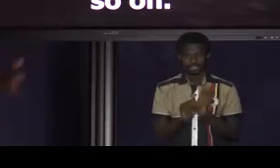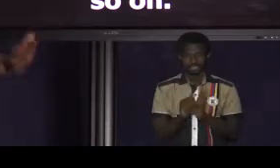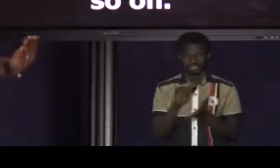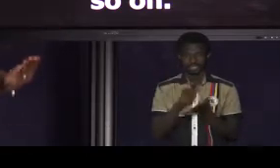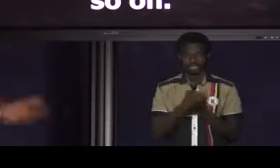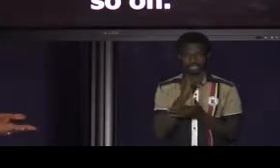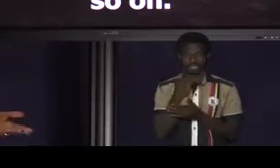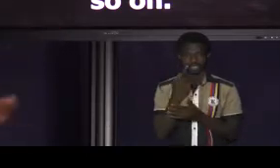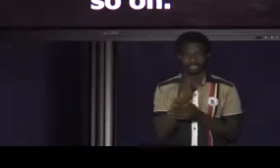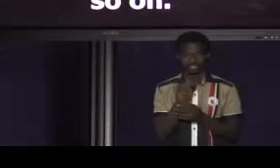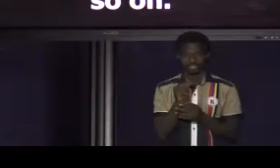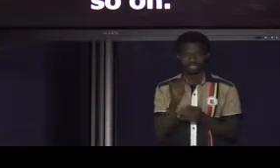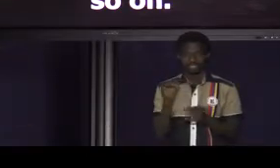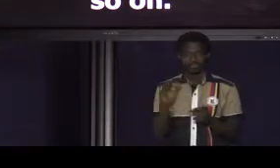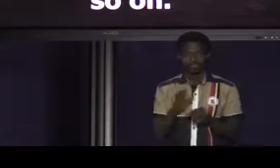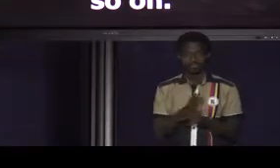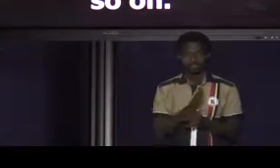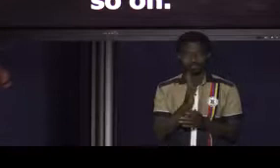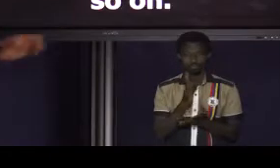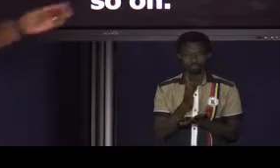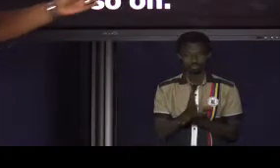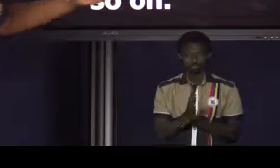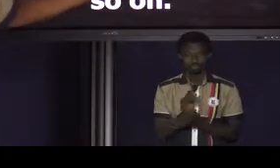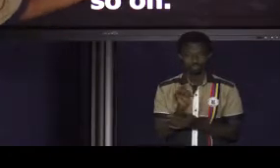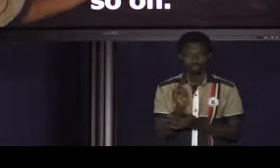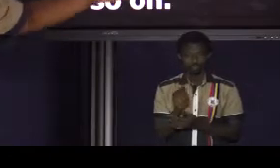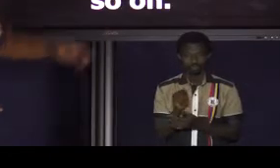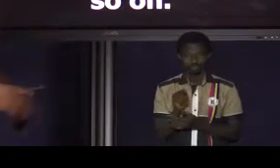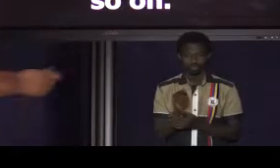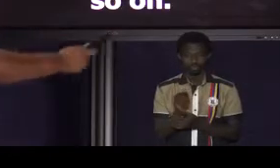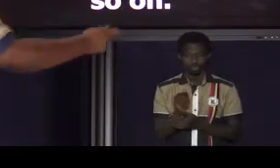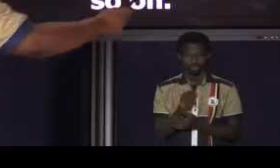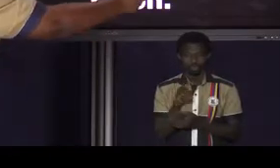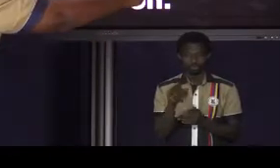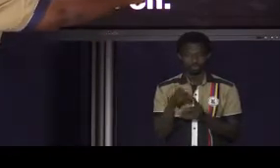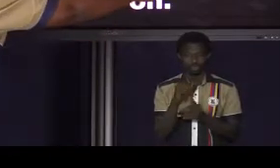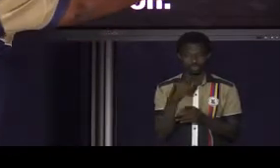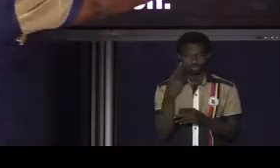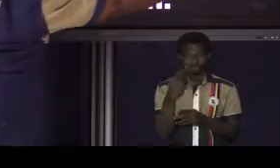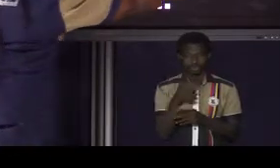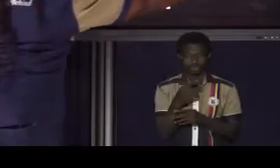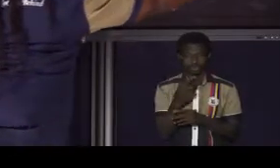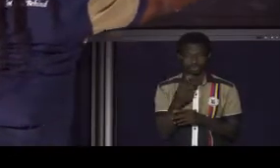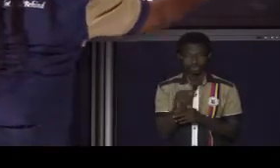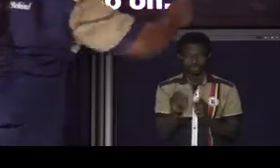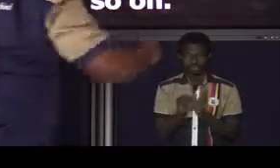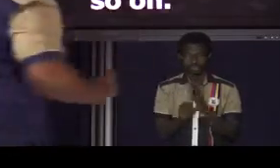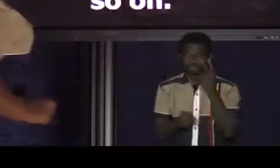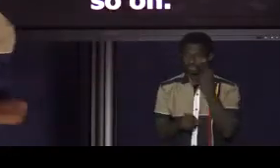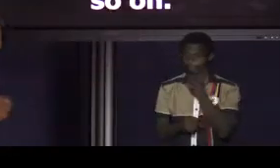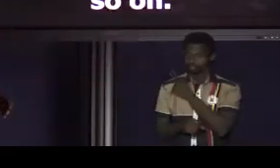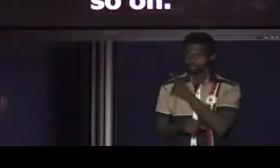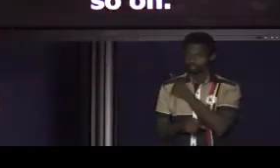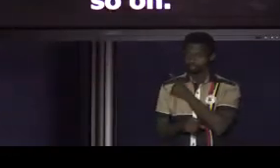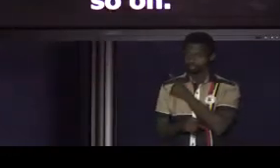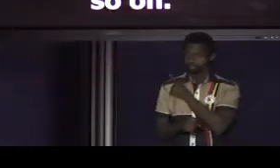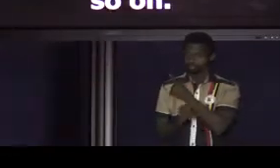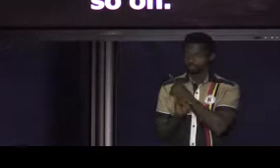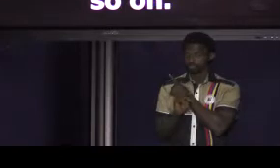that is the full stop. When you see this sign, it is called a